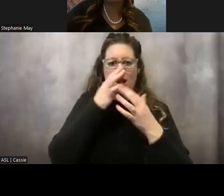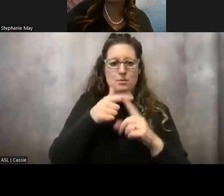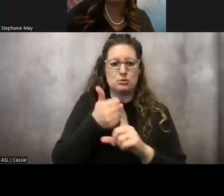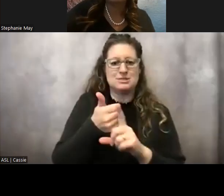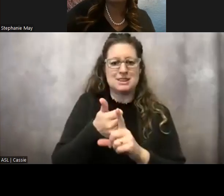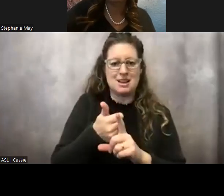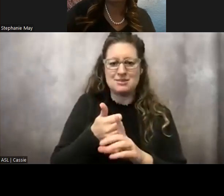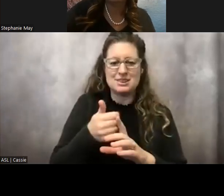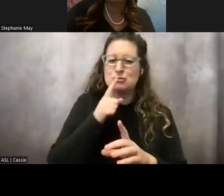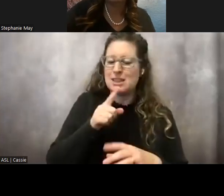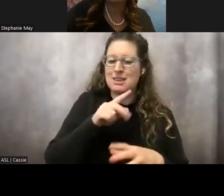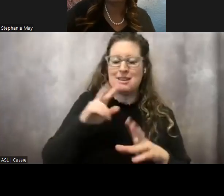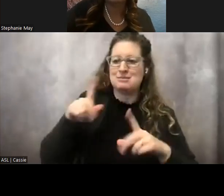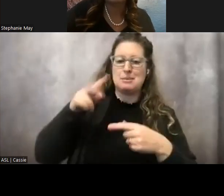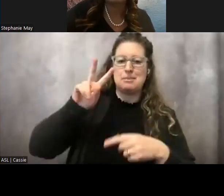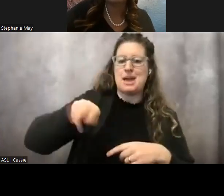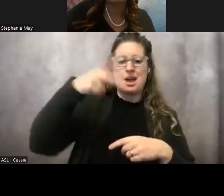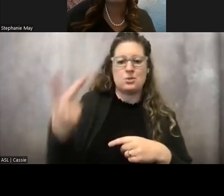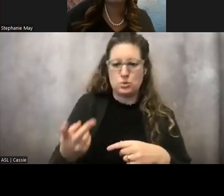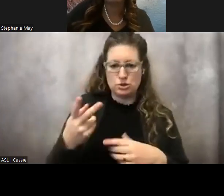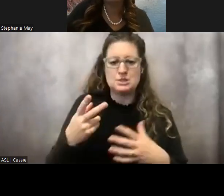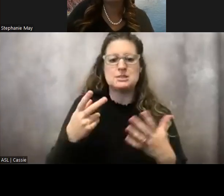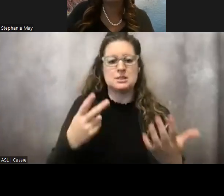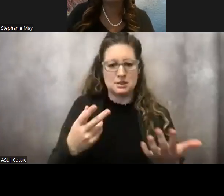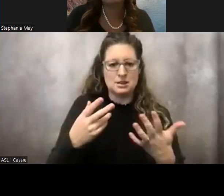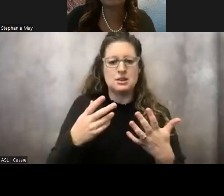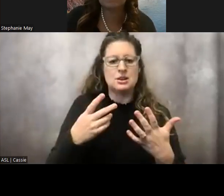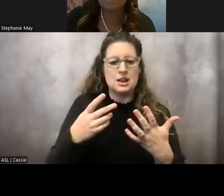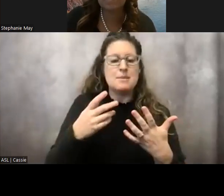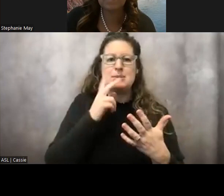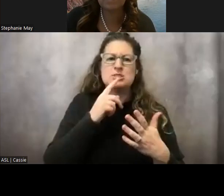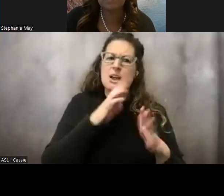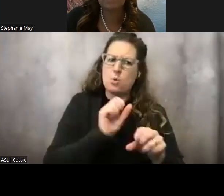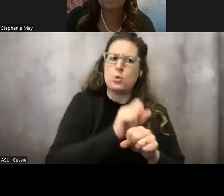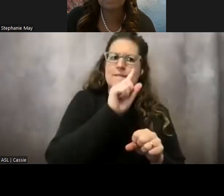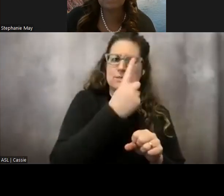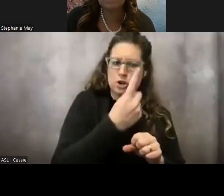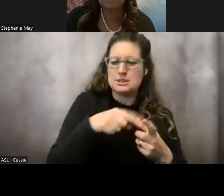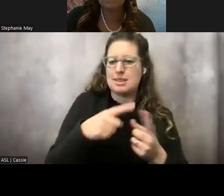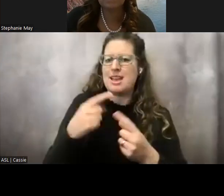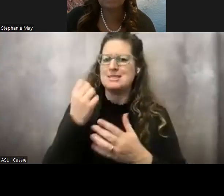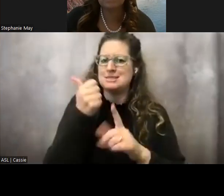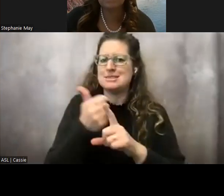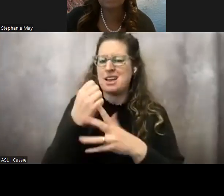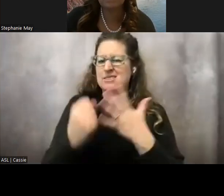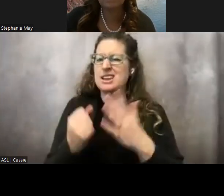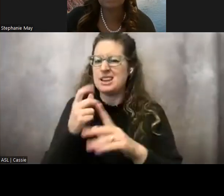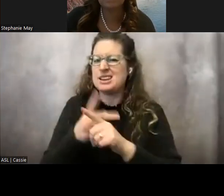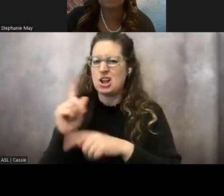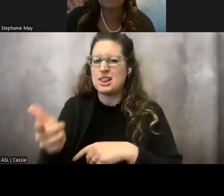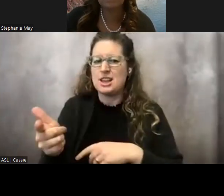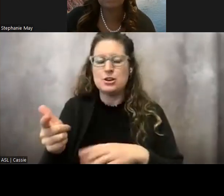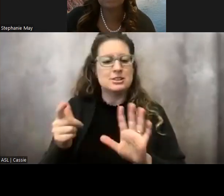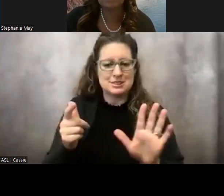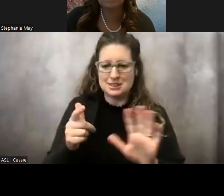backwards. Let's do the work until it's done, and then we'll care for ourselves. So we can't wait for the system